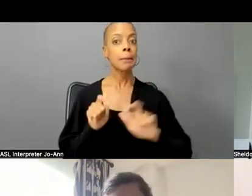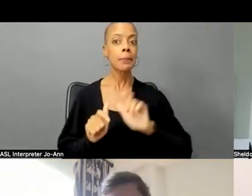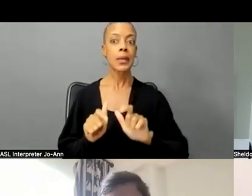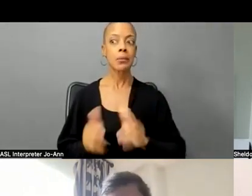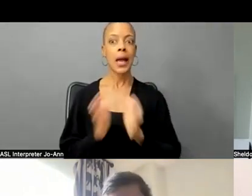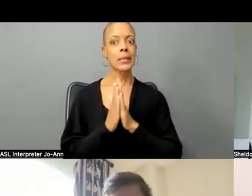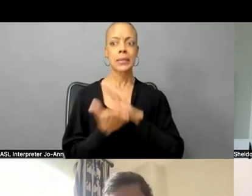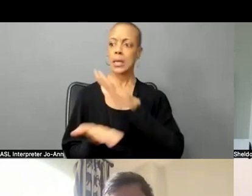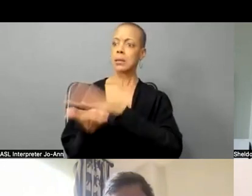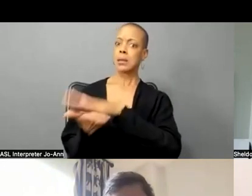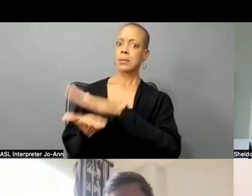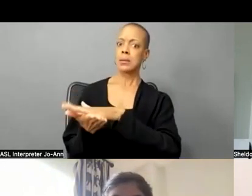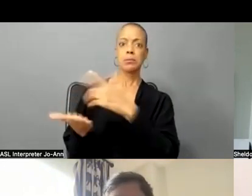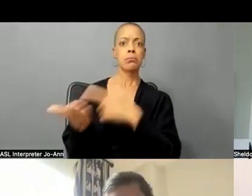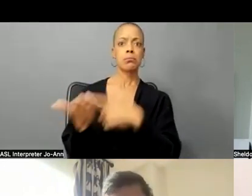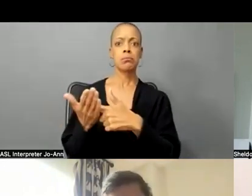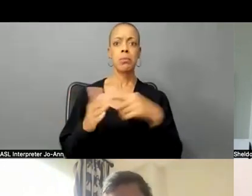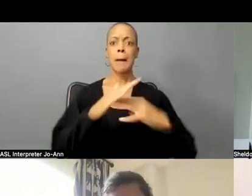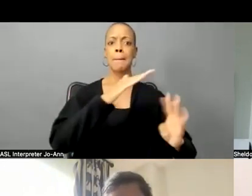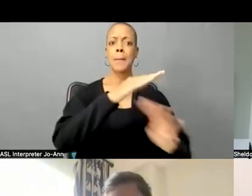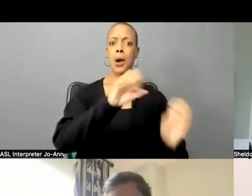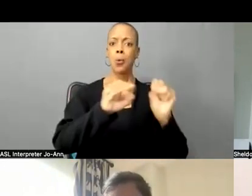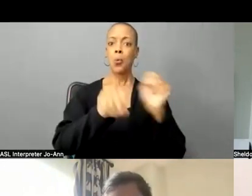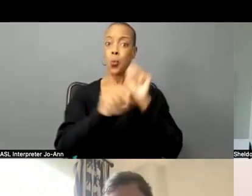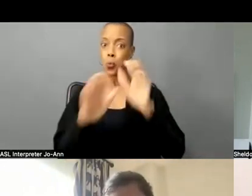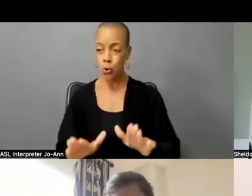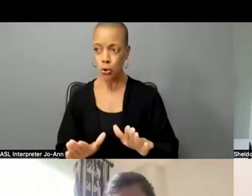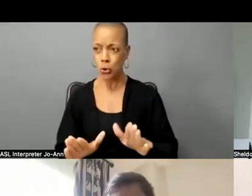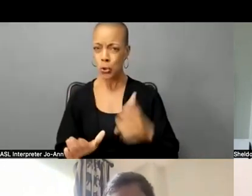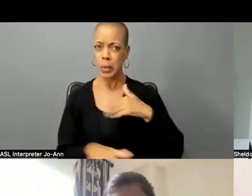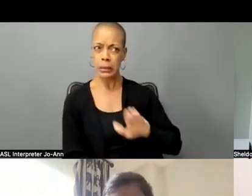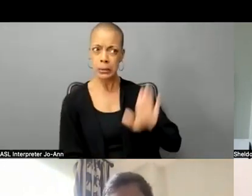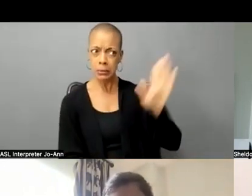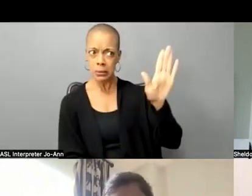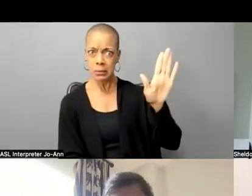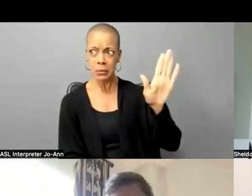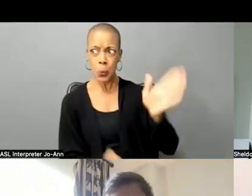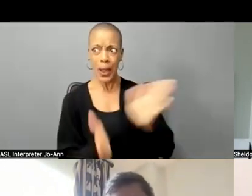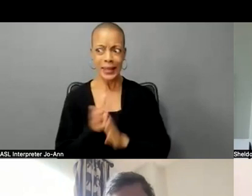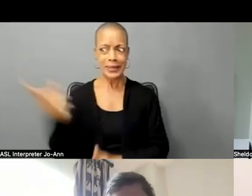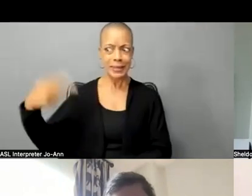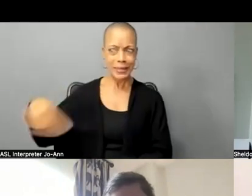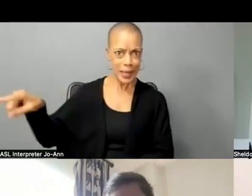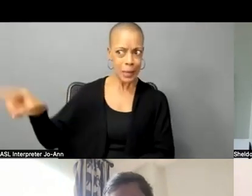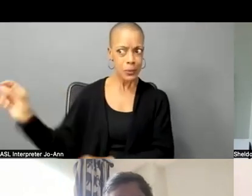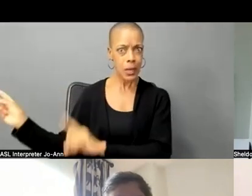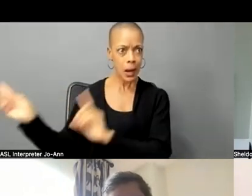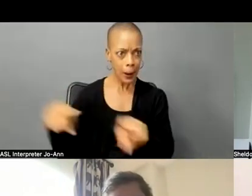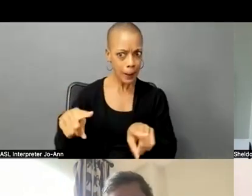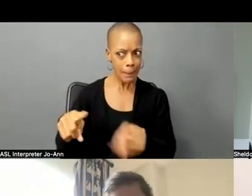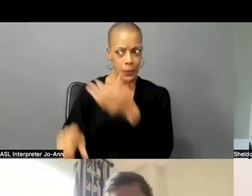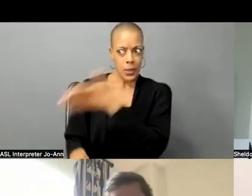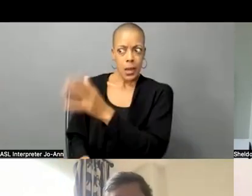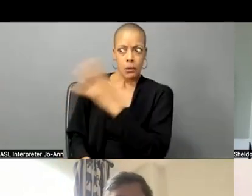academics to speak about migrant workers. And when we had suggested actually workers who are organizing to come and speak, the answer was